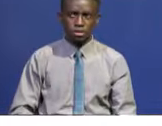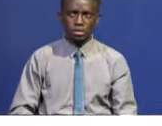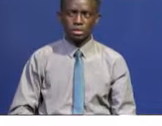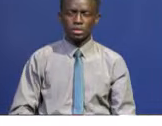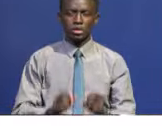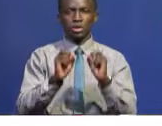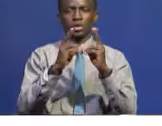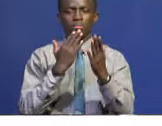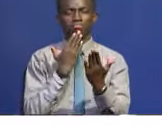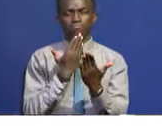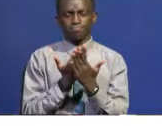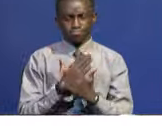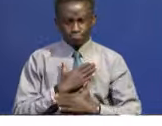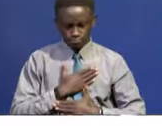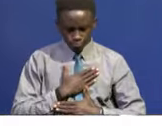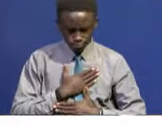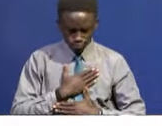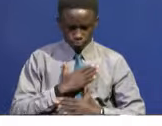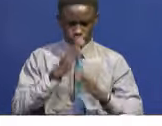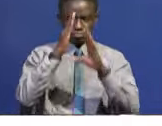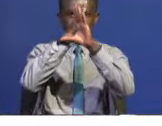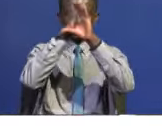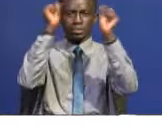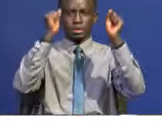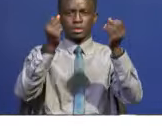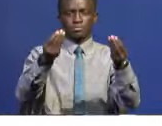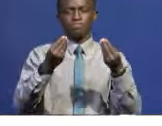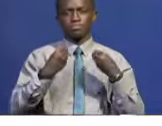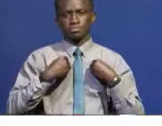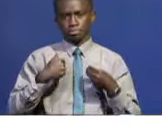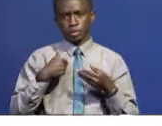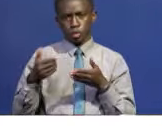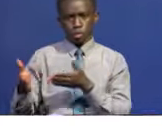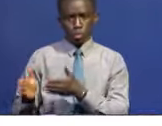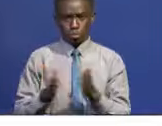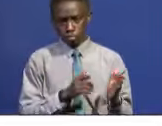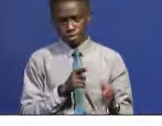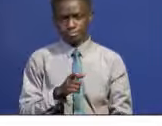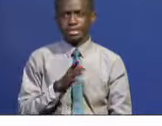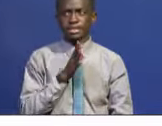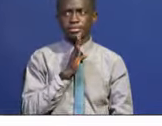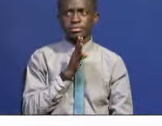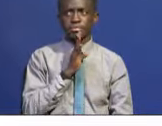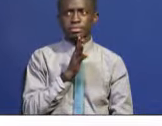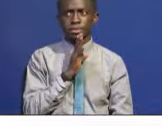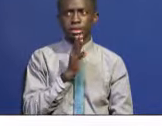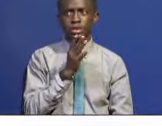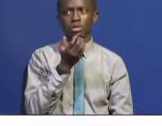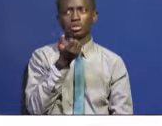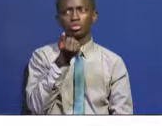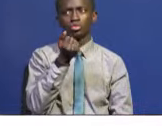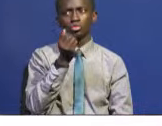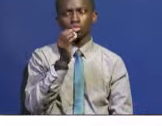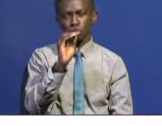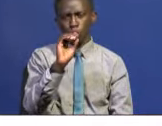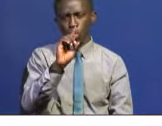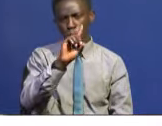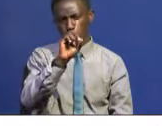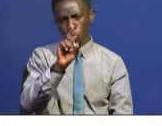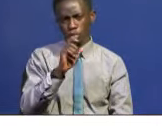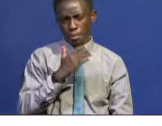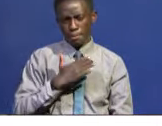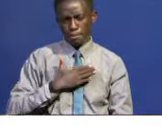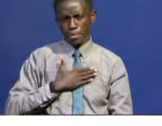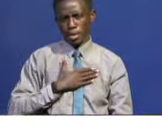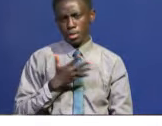Yes, thank you, Mr. President, for giving me this opportunity to talk. So my question was